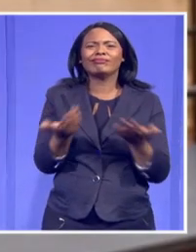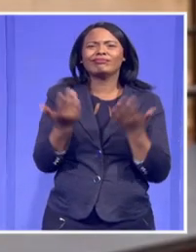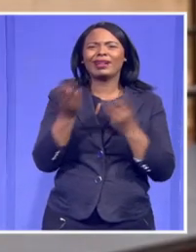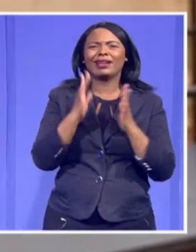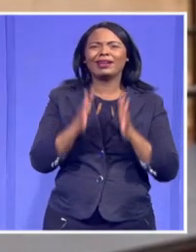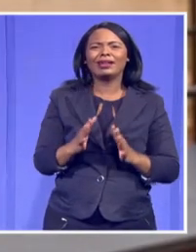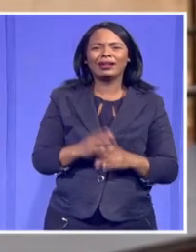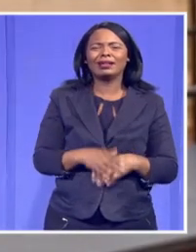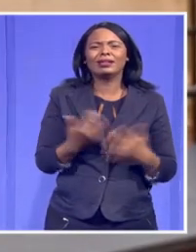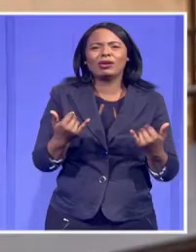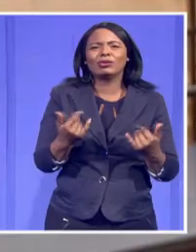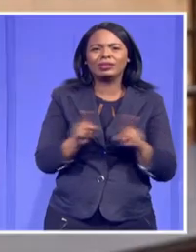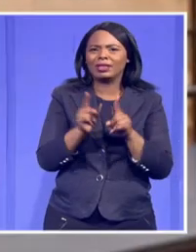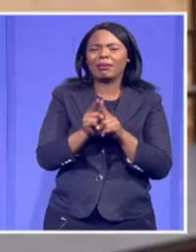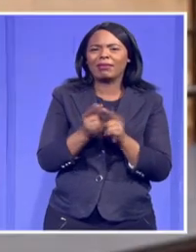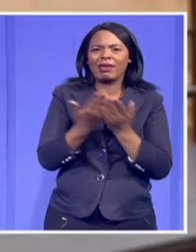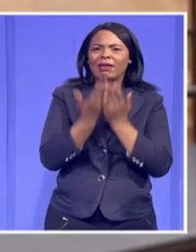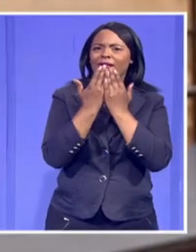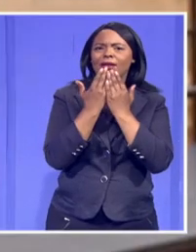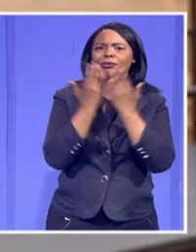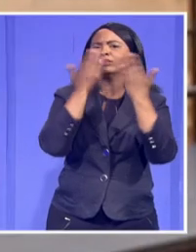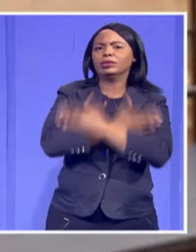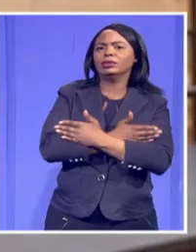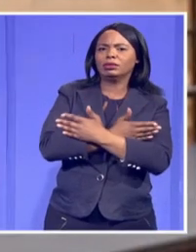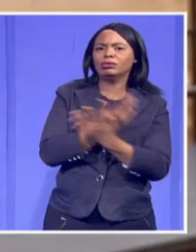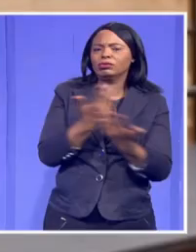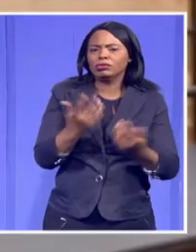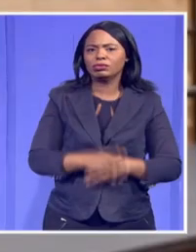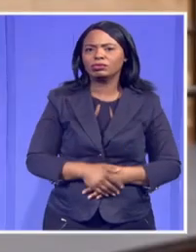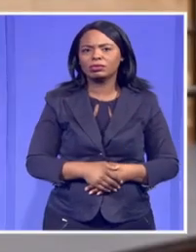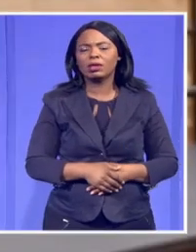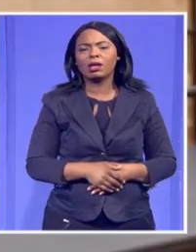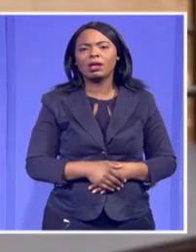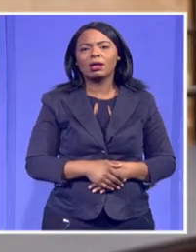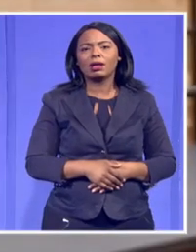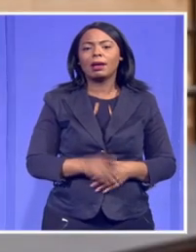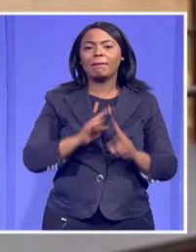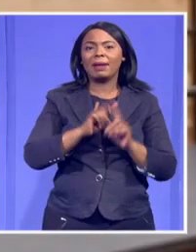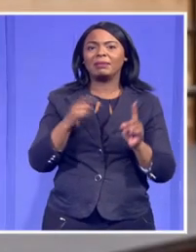they will study later when the sun rises. But what I'm saying, I